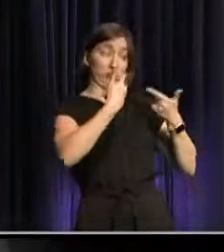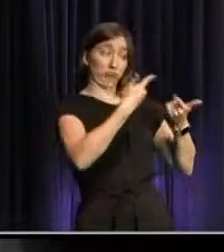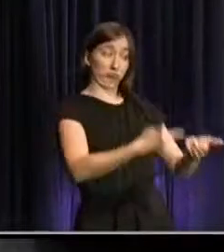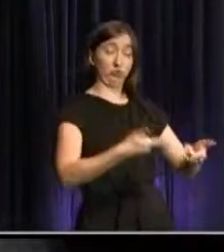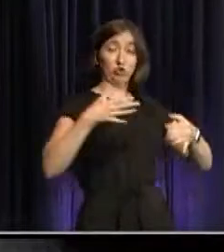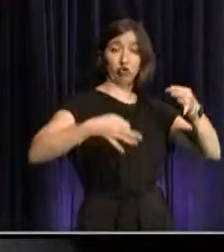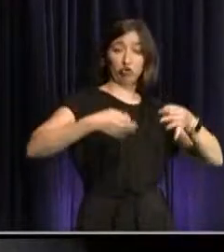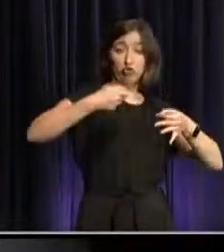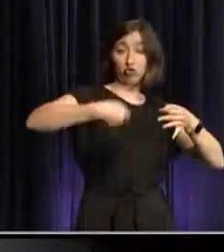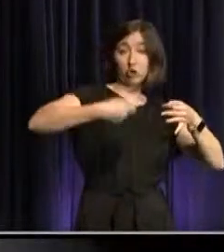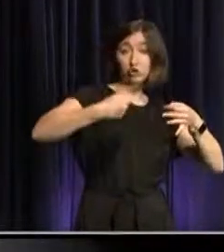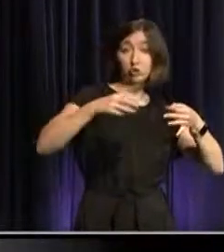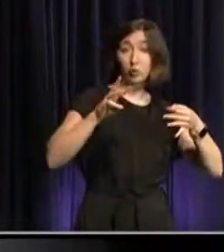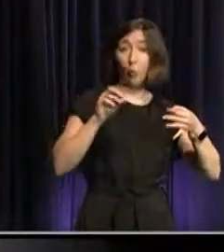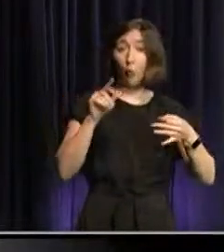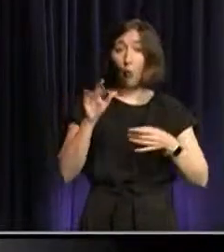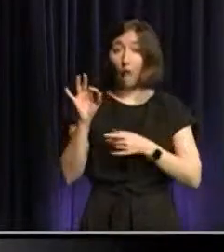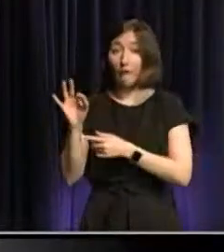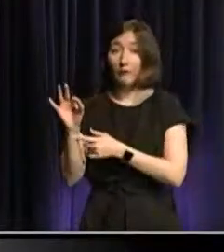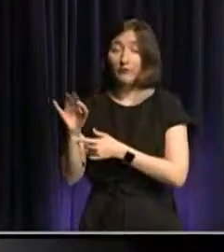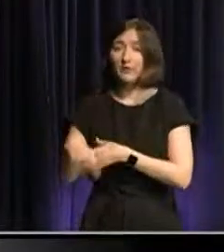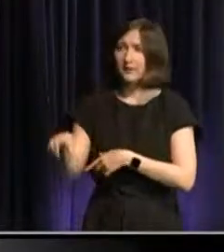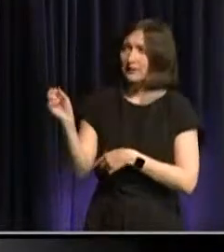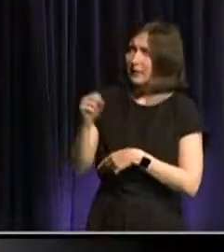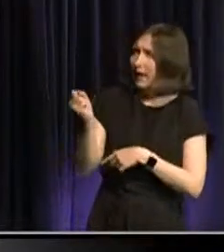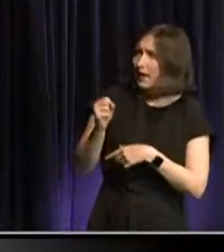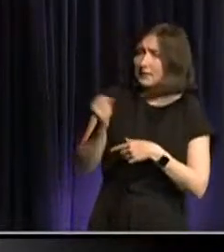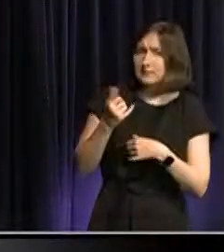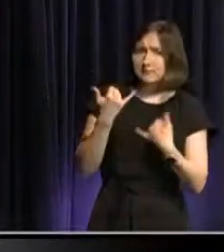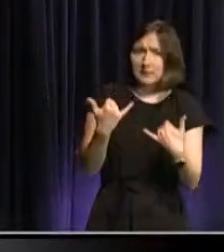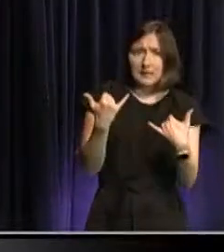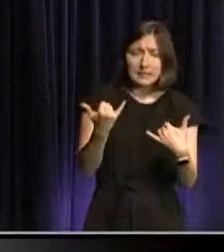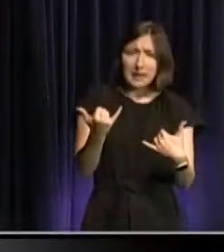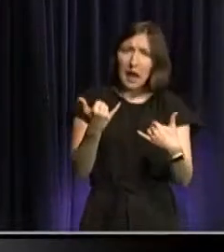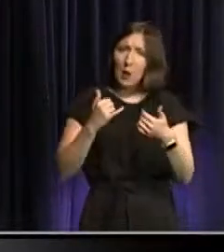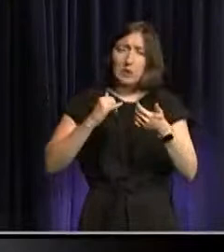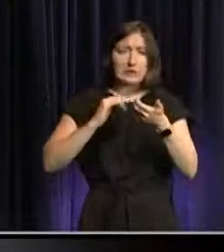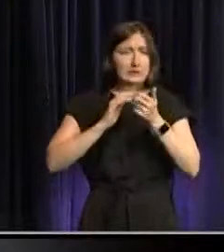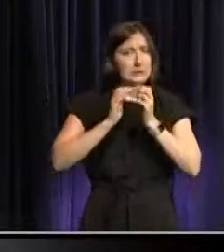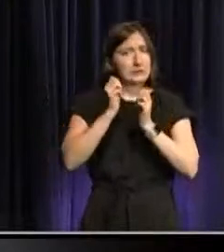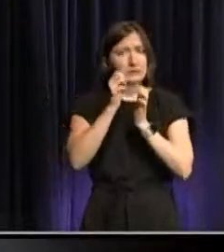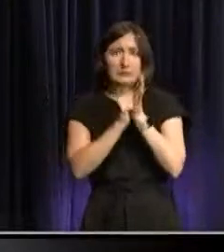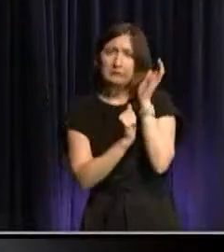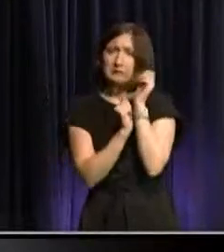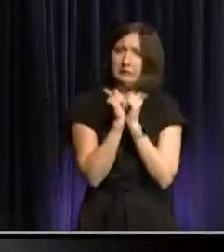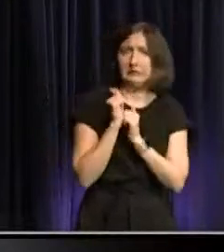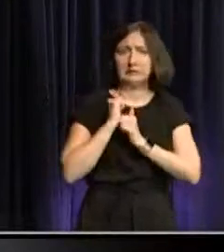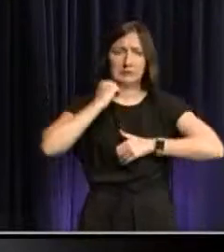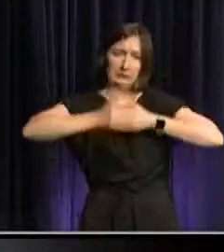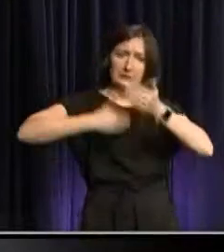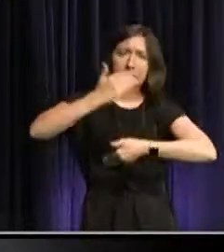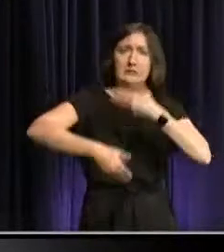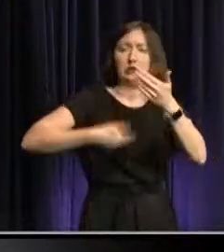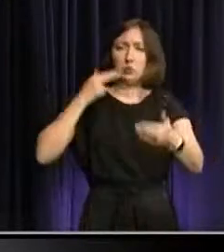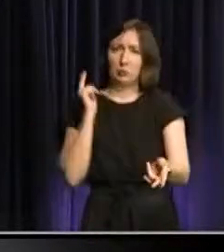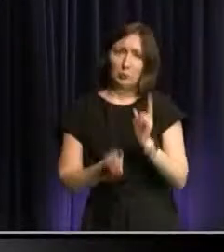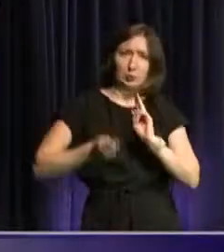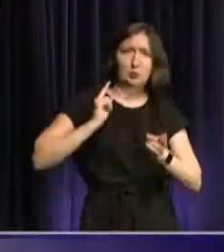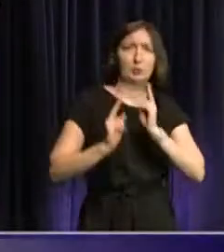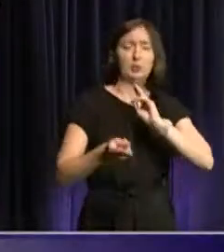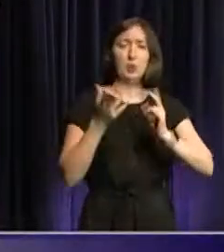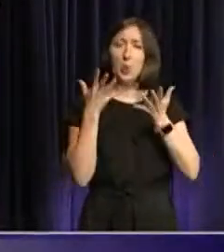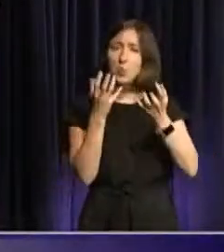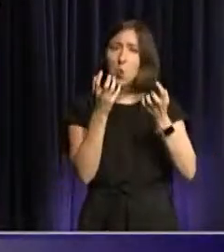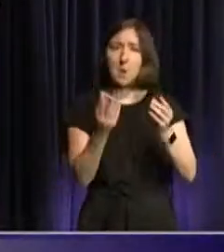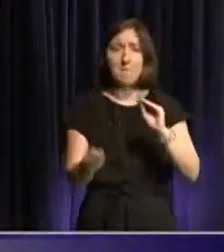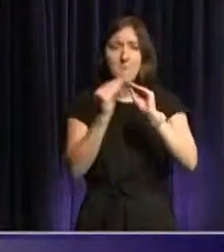really are in a race to get vaccines in quick as we can and to get them administered as we try to counteract